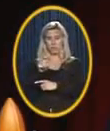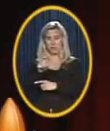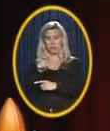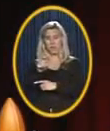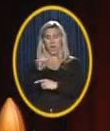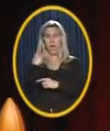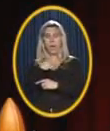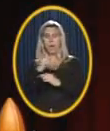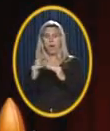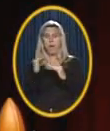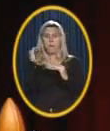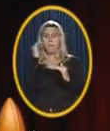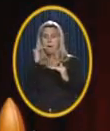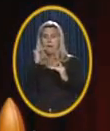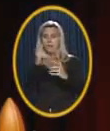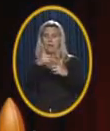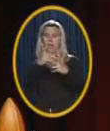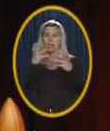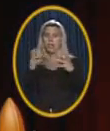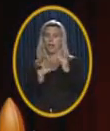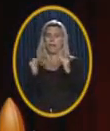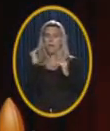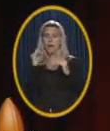above it, quite a bit above it.